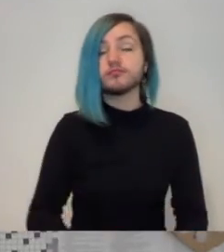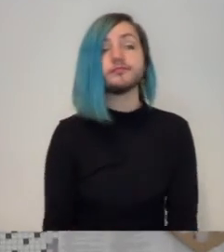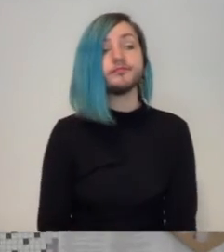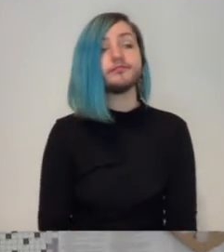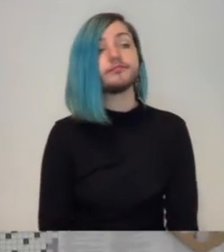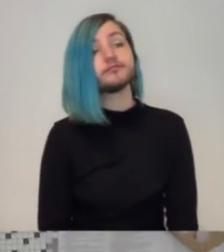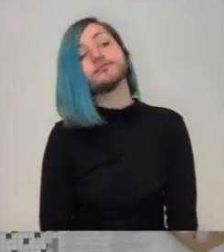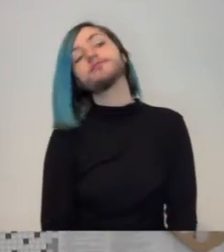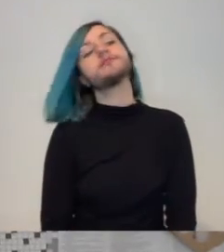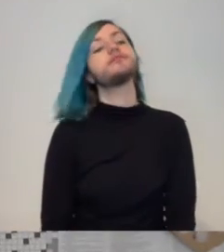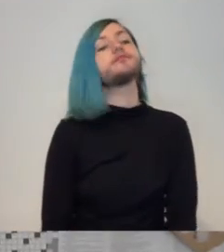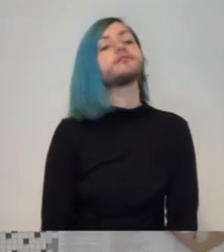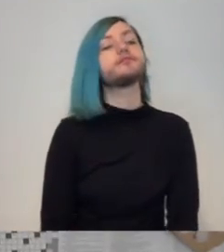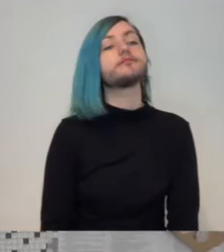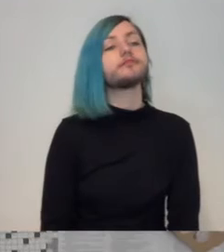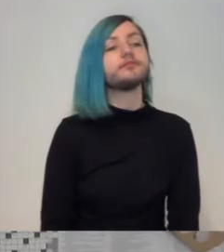And roll it down.